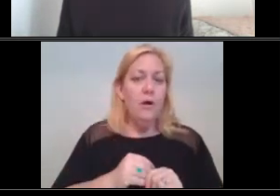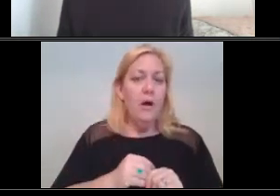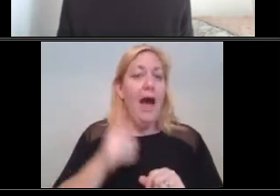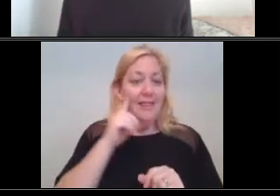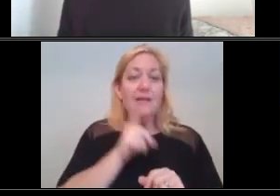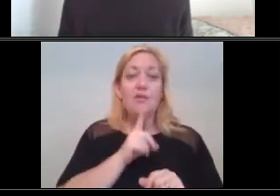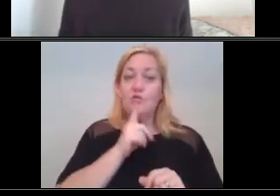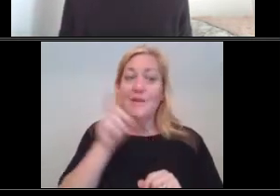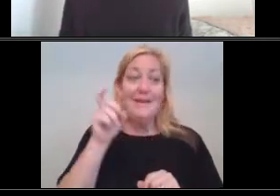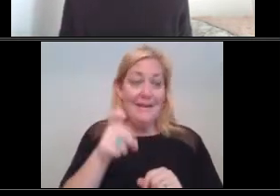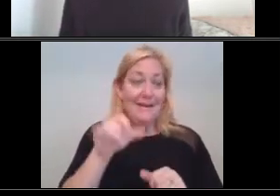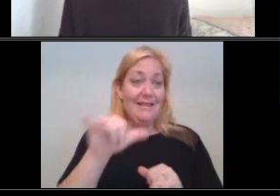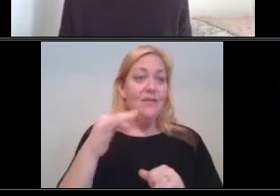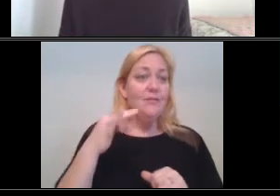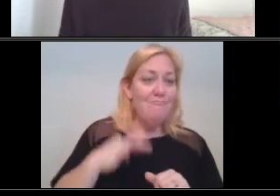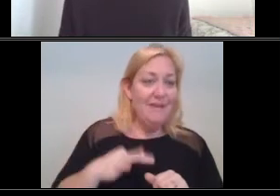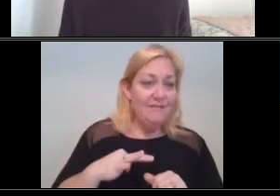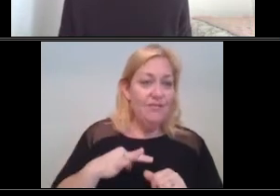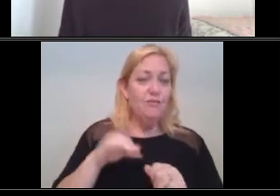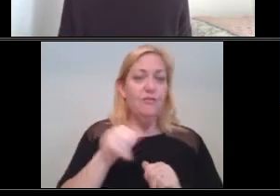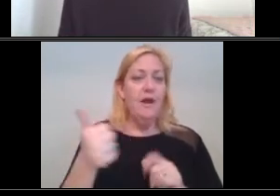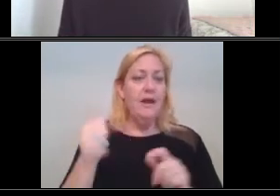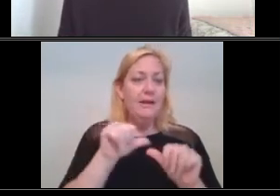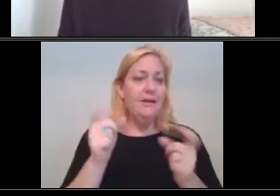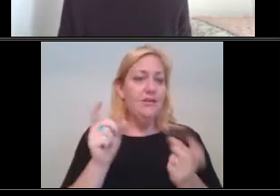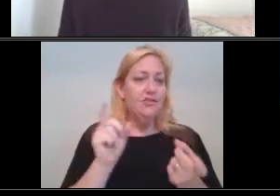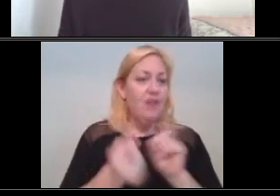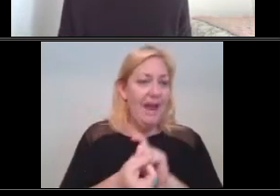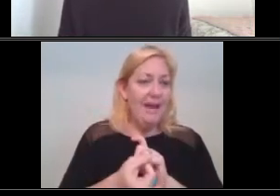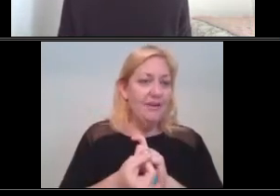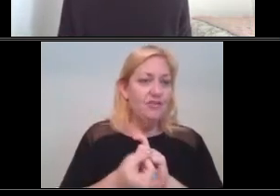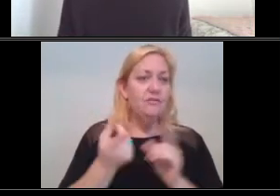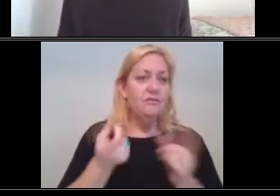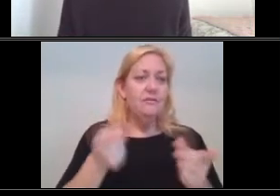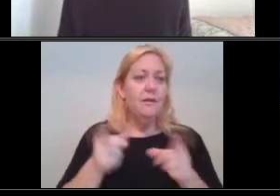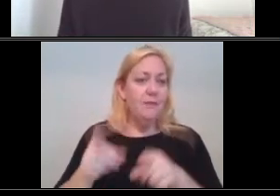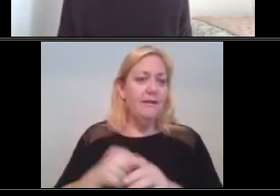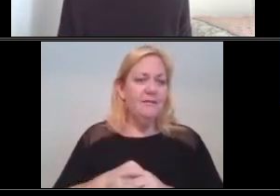would be essential for any other change to take place.